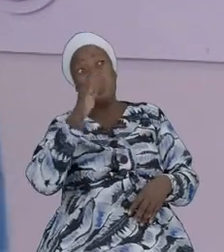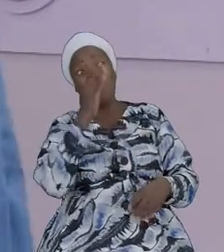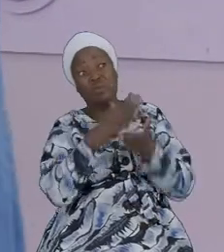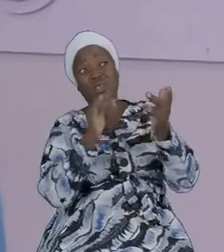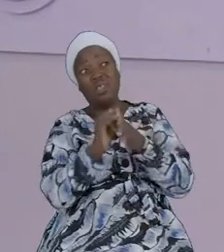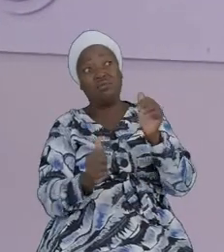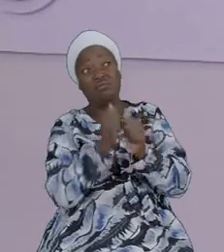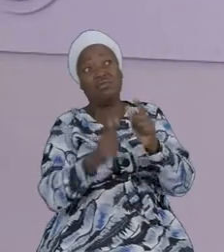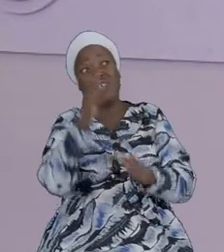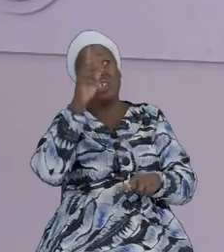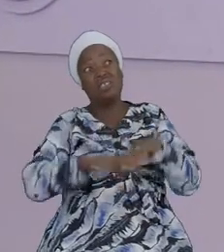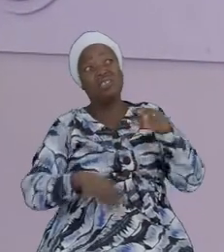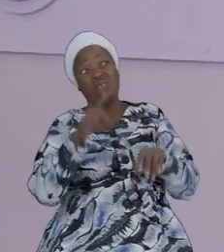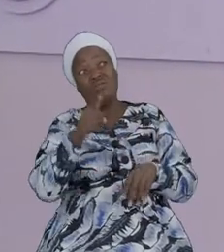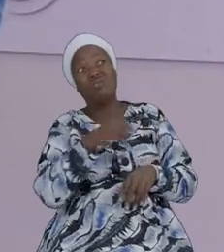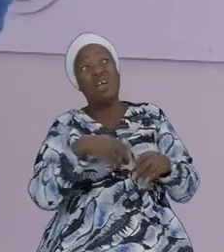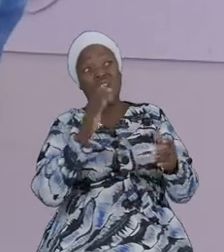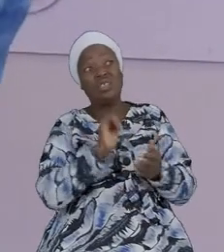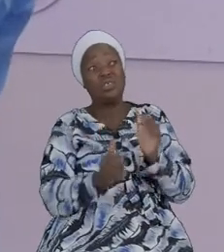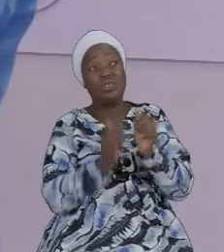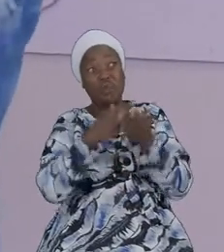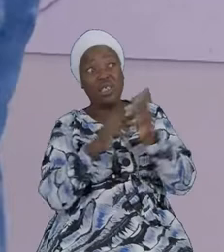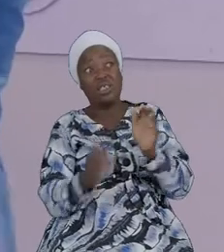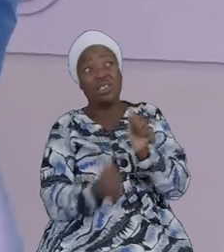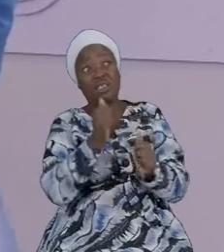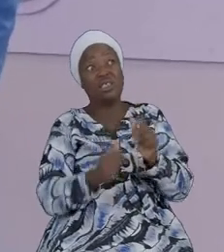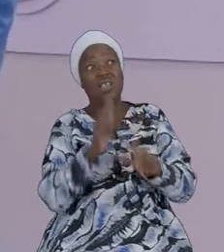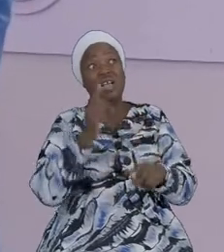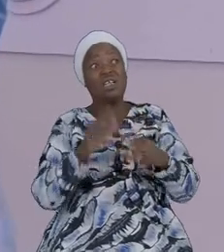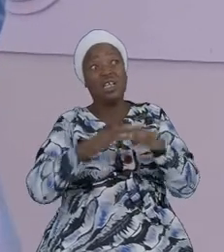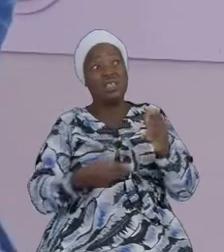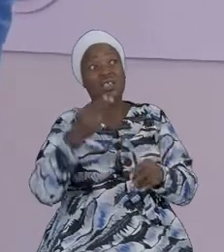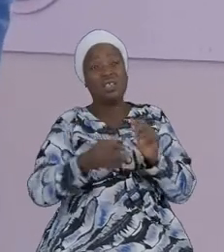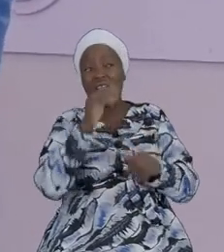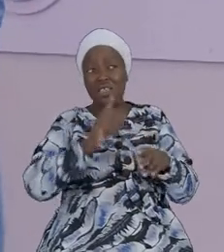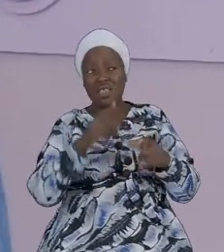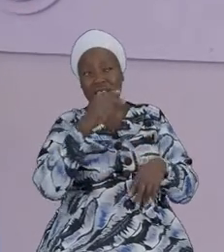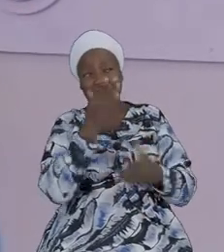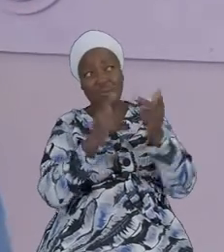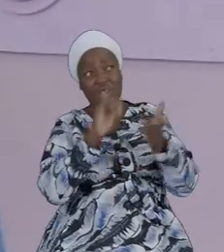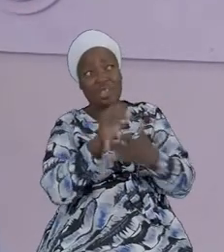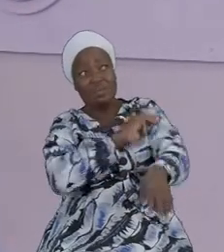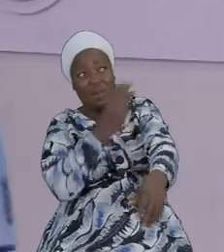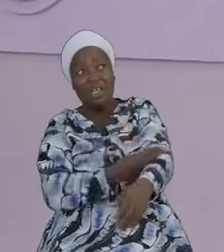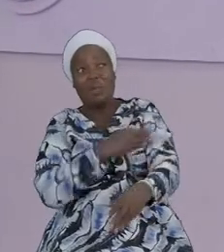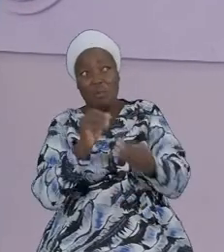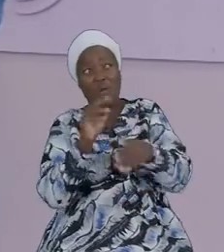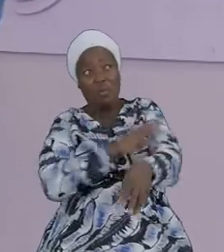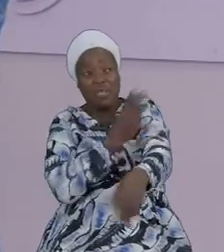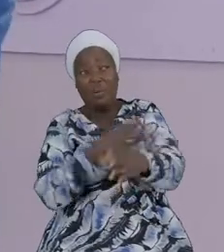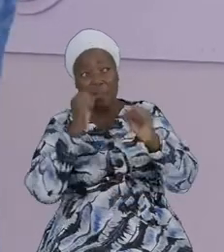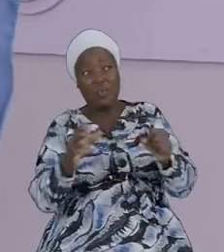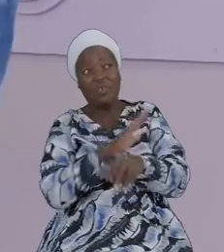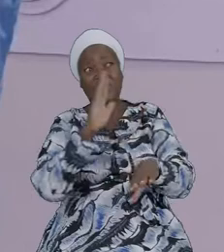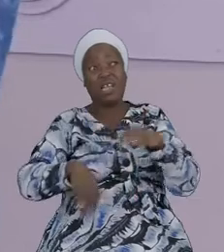somebody greater than the greatest. There is somebody more mighty and powerful than the powerful people of